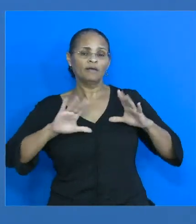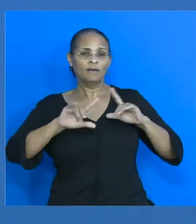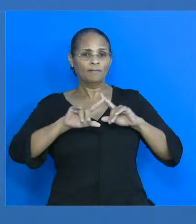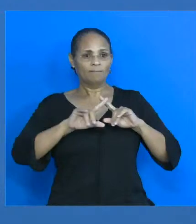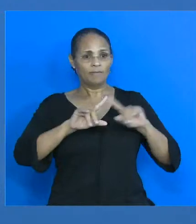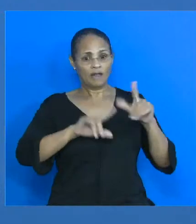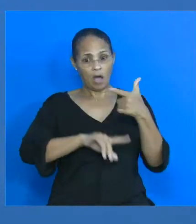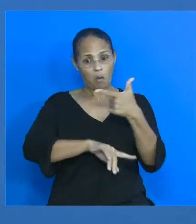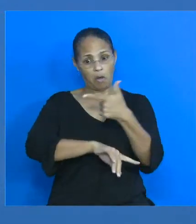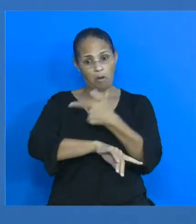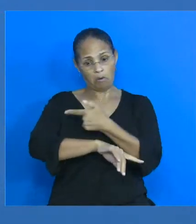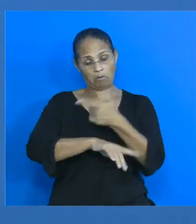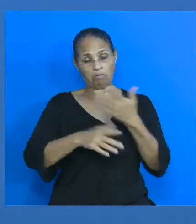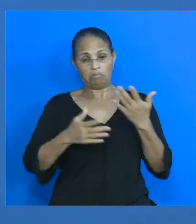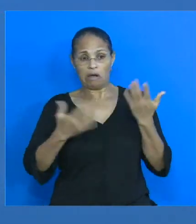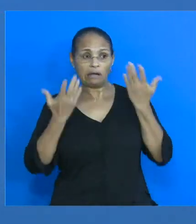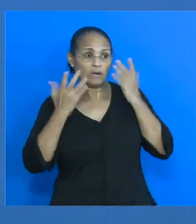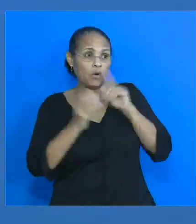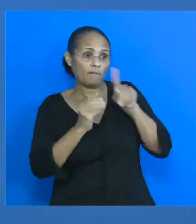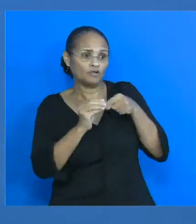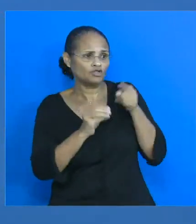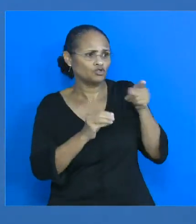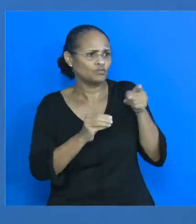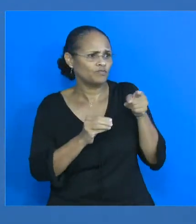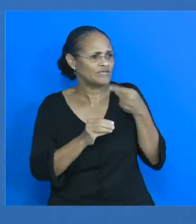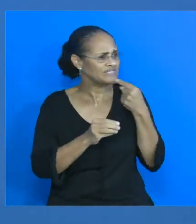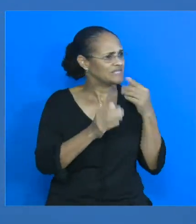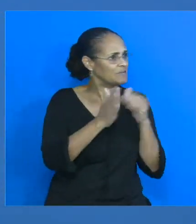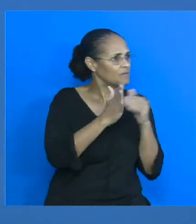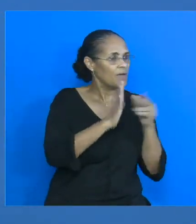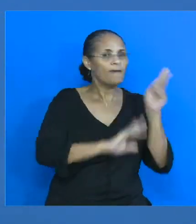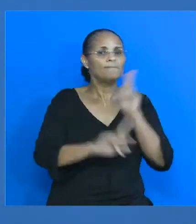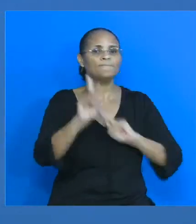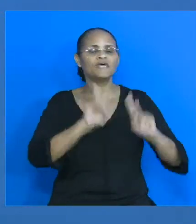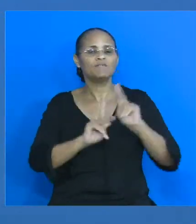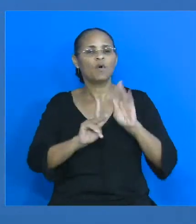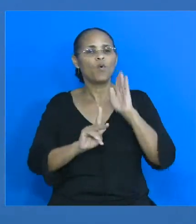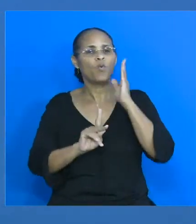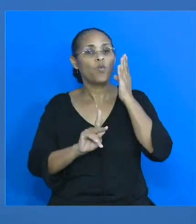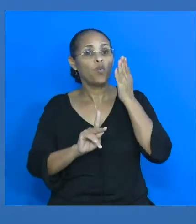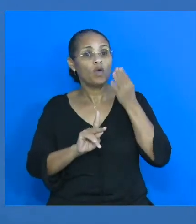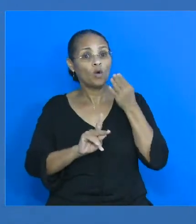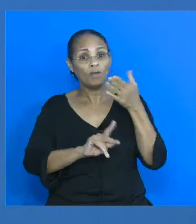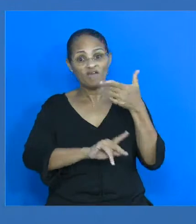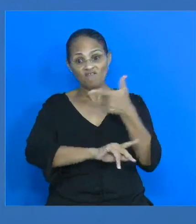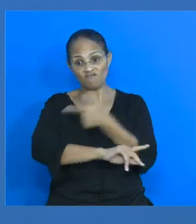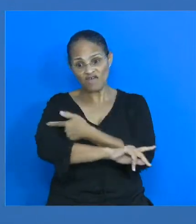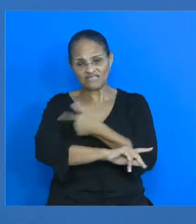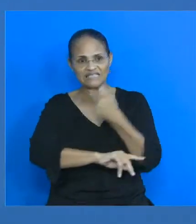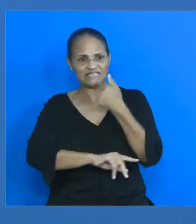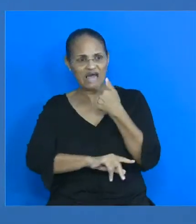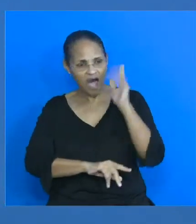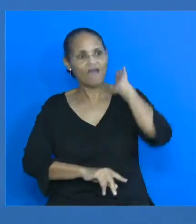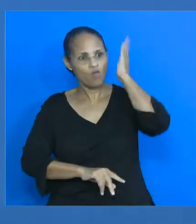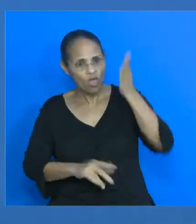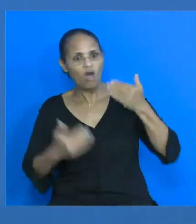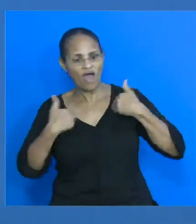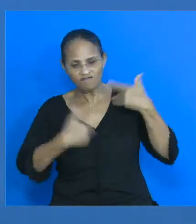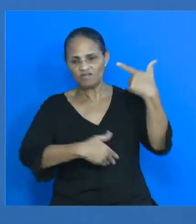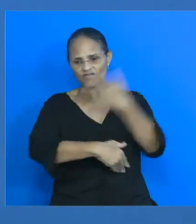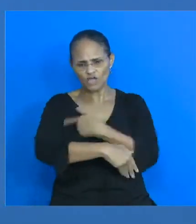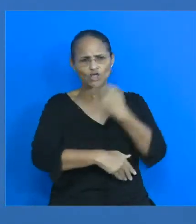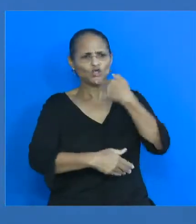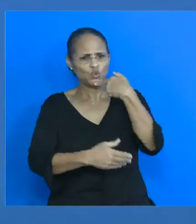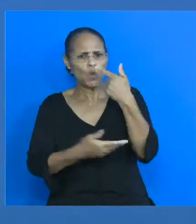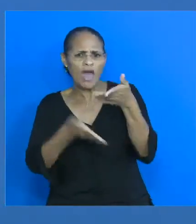you. Say it again. Say it again. Pardon me? Say it again. Persons will be vaccinated. You get a vaccine. I am. I told you I'm getting the Good luck, vaccine, sir. Trevor. Good- You asked me last